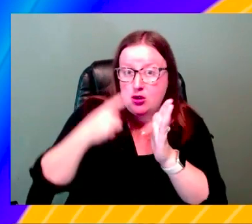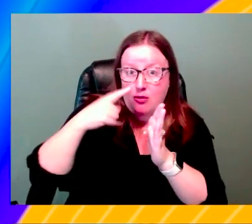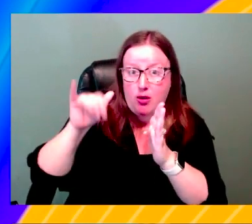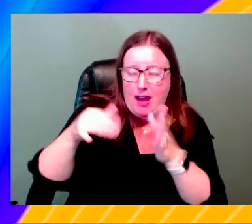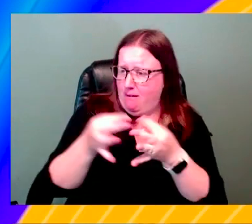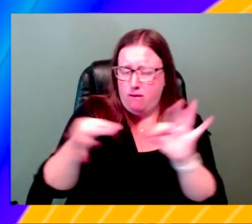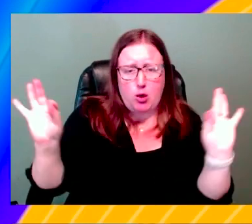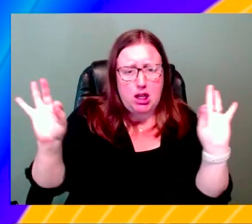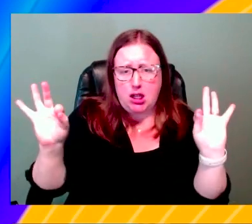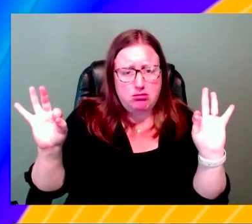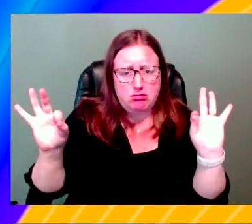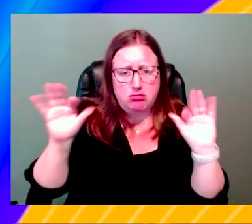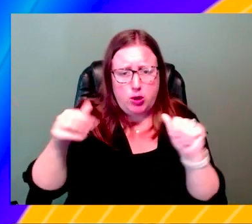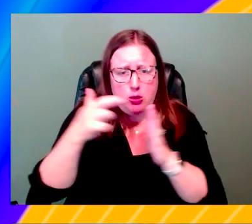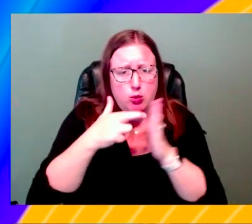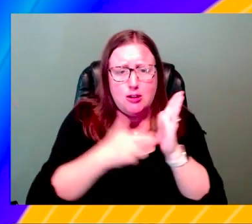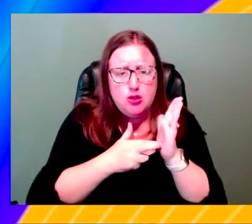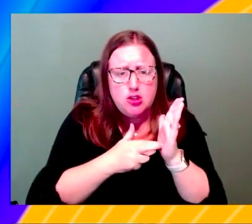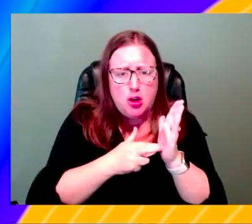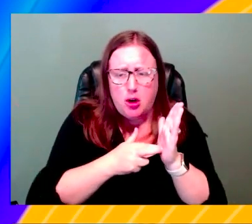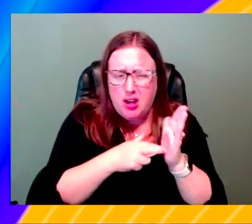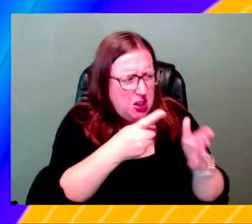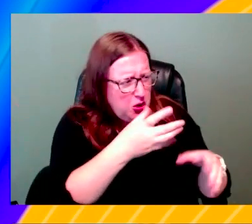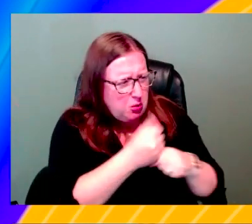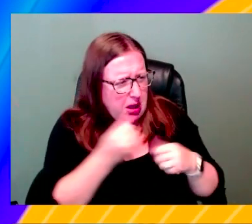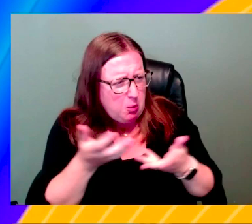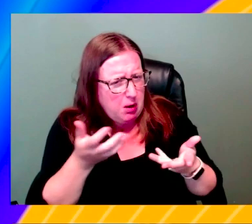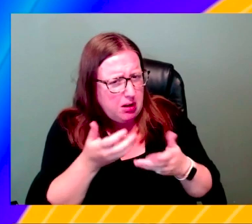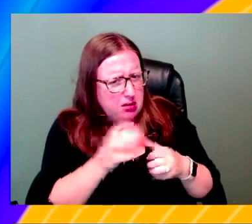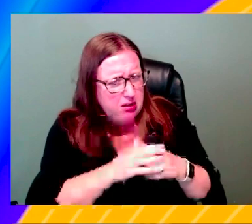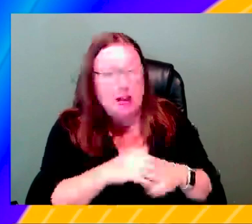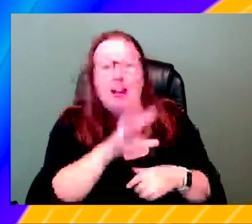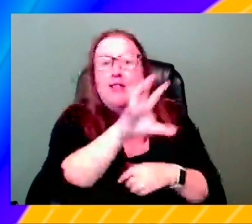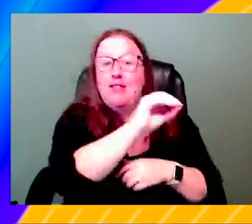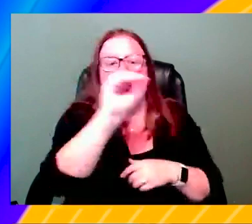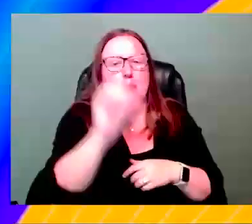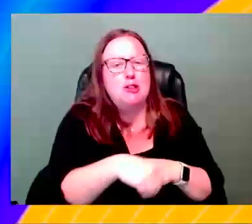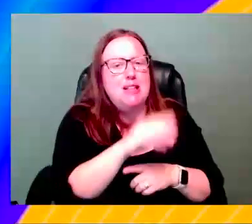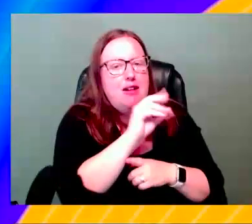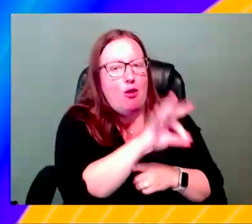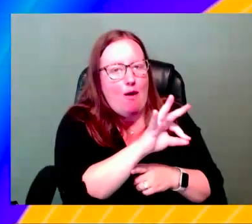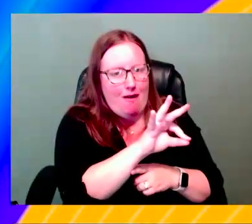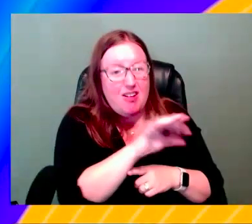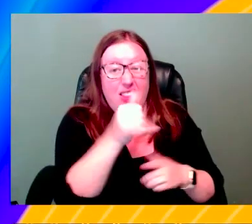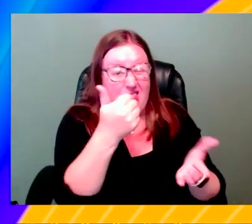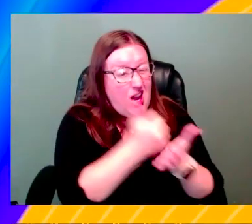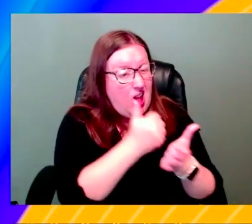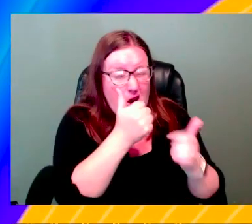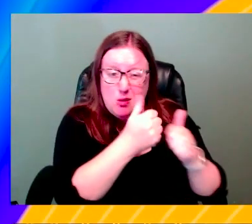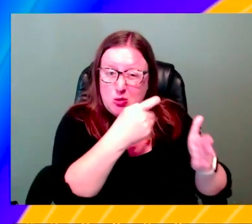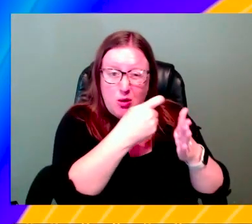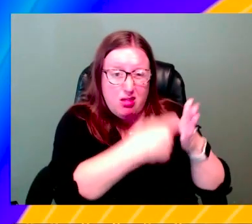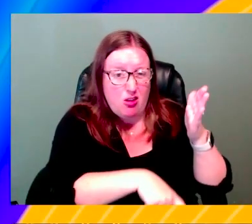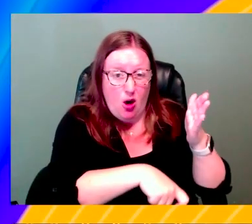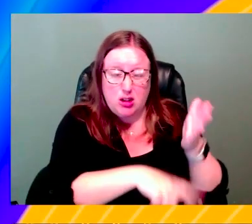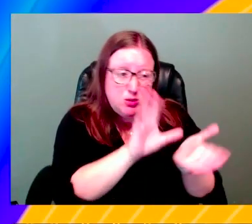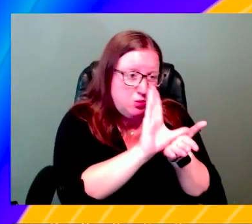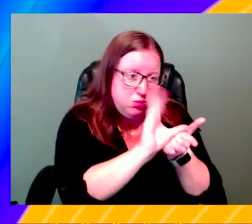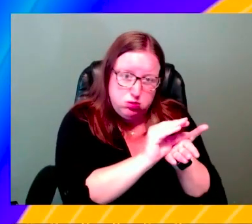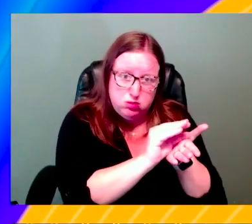for. And what does it get you, Aaron, if you register 50% off. You said cost optimization, so it gets you 50% off. It also gets